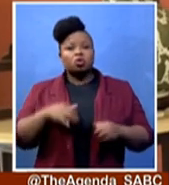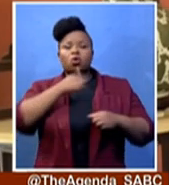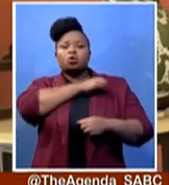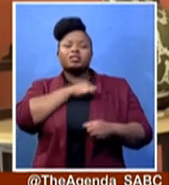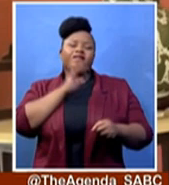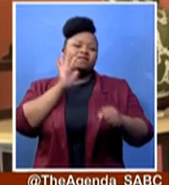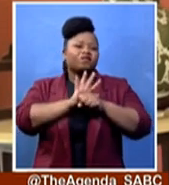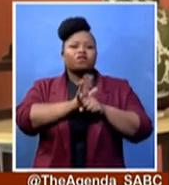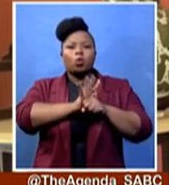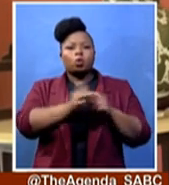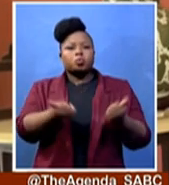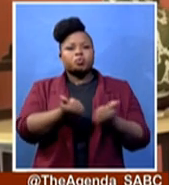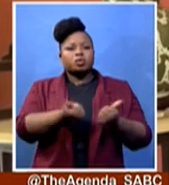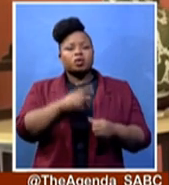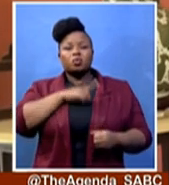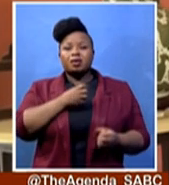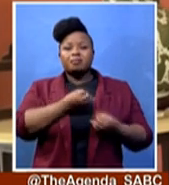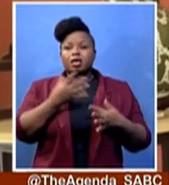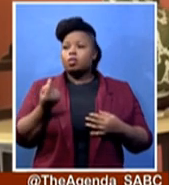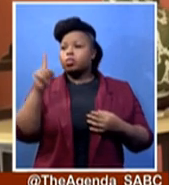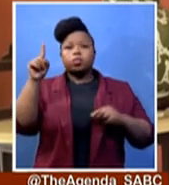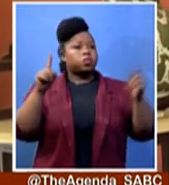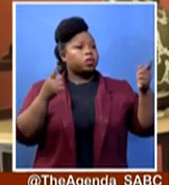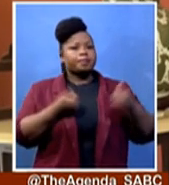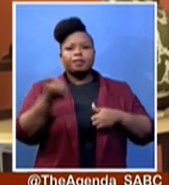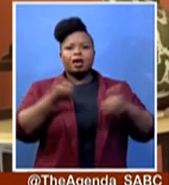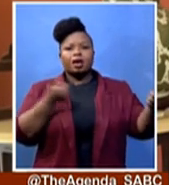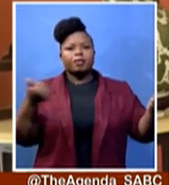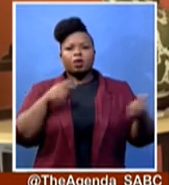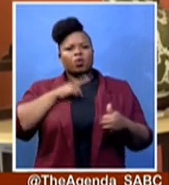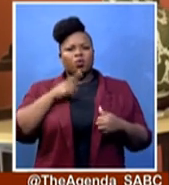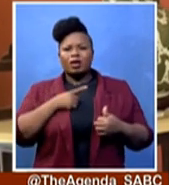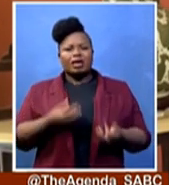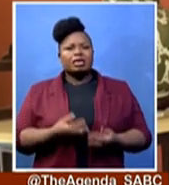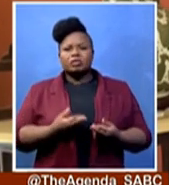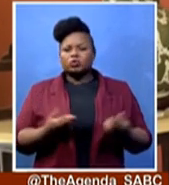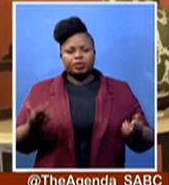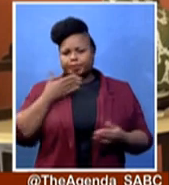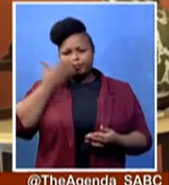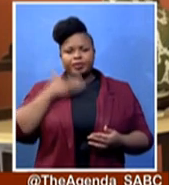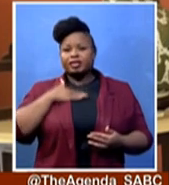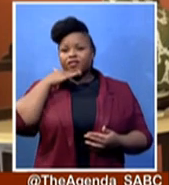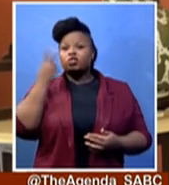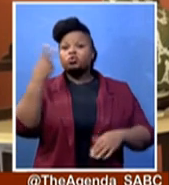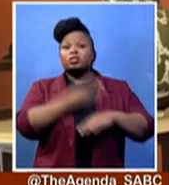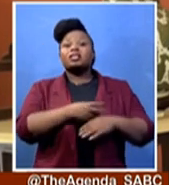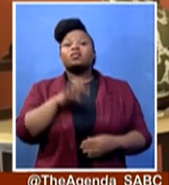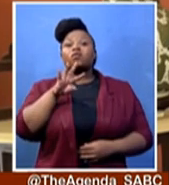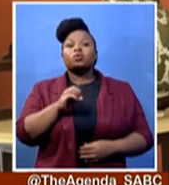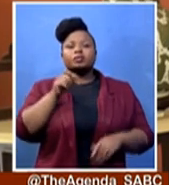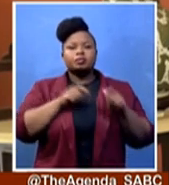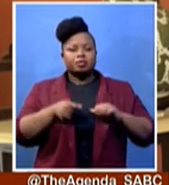people away because their own supplies are running really low. In the last 2 days alone, 40 people have died at 2 different Delhi hospitals